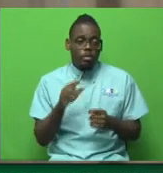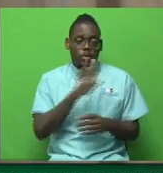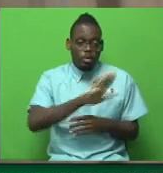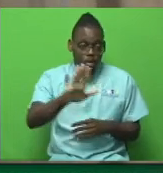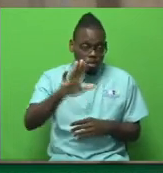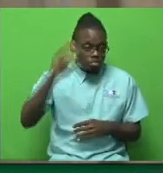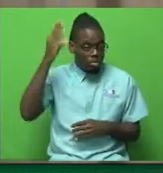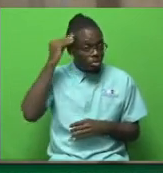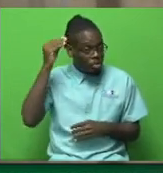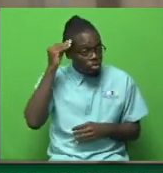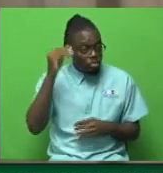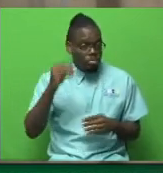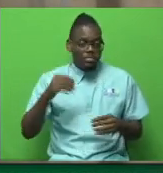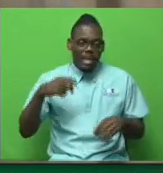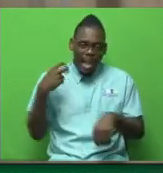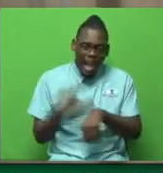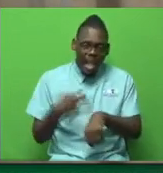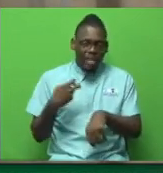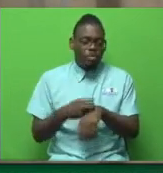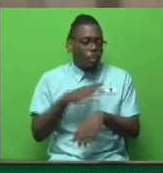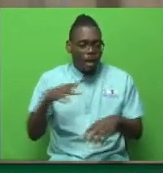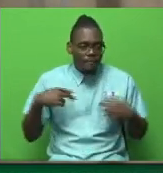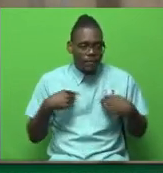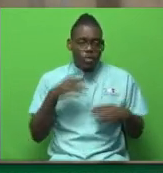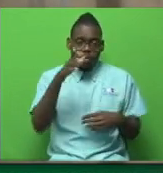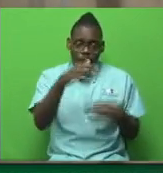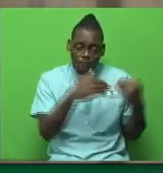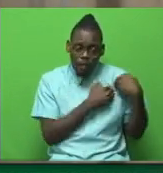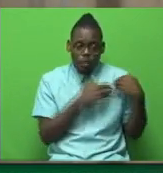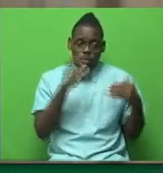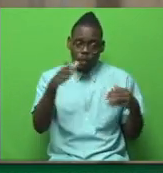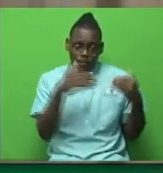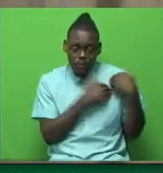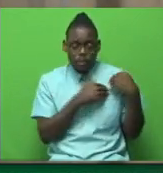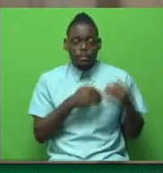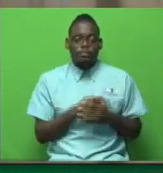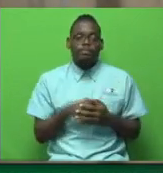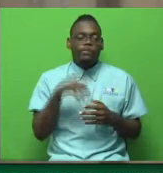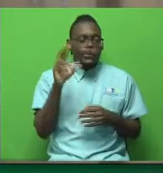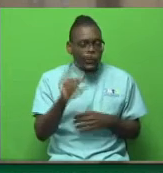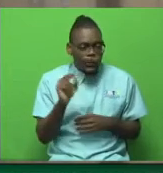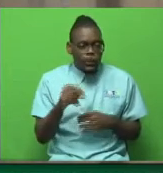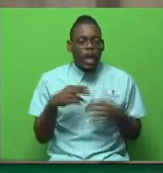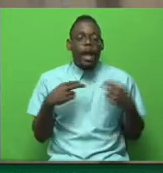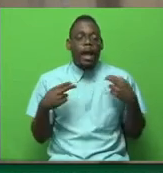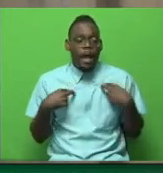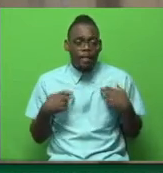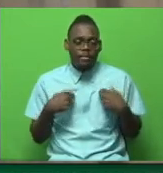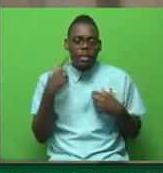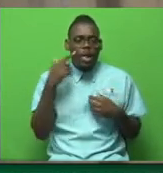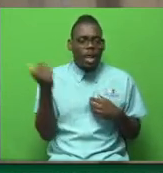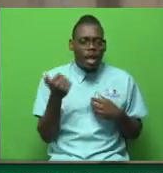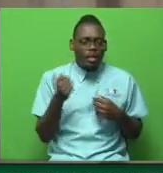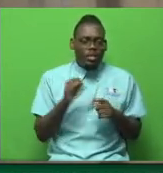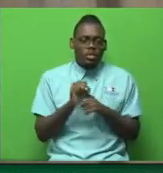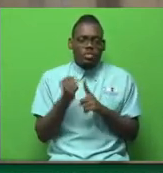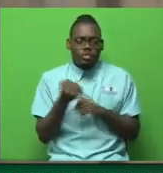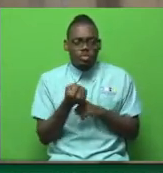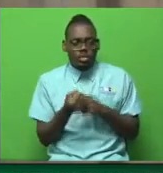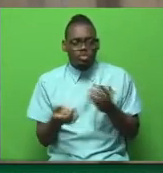fault at the end of the day there is a social contract there is a social contract between the government